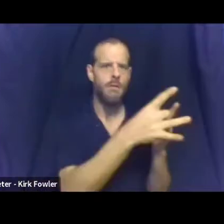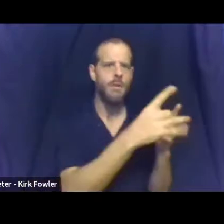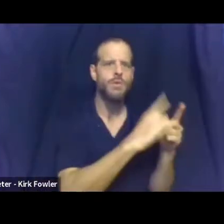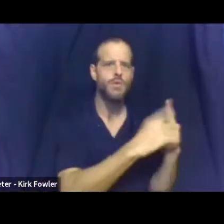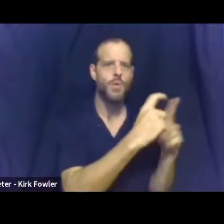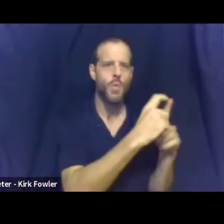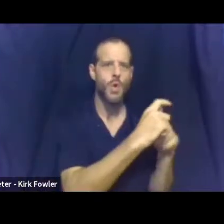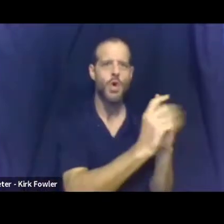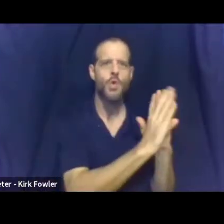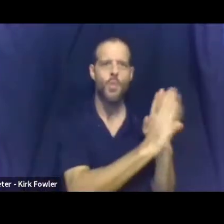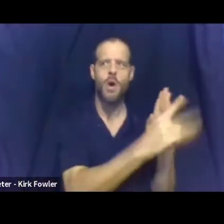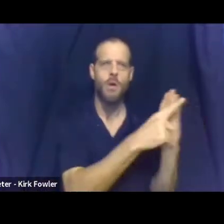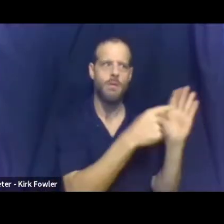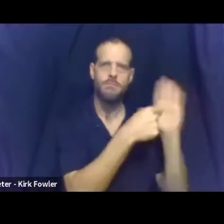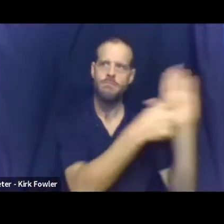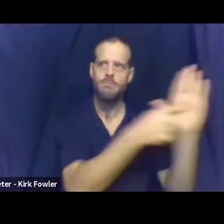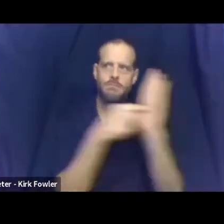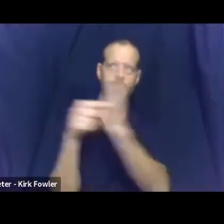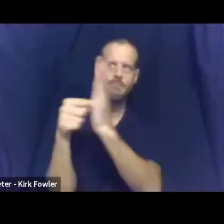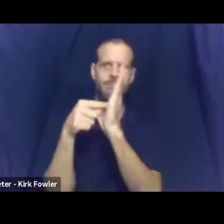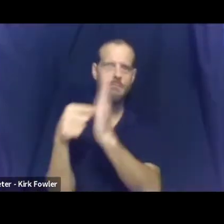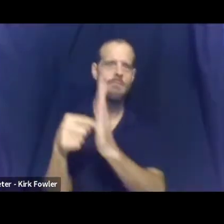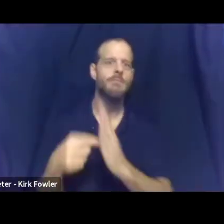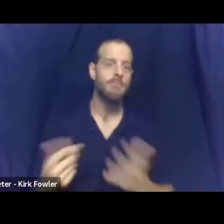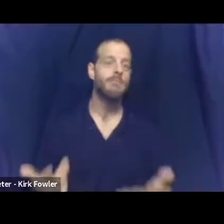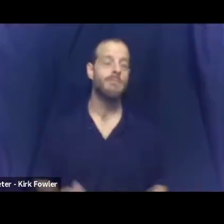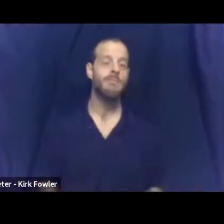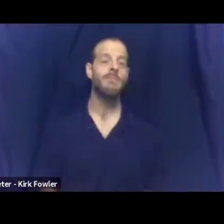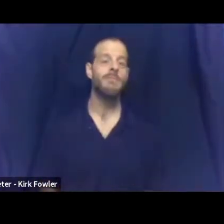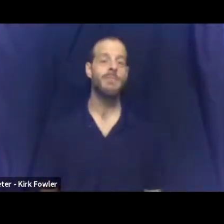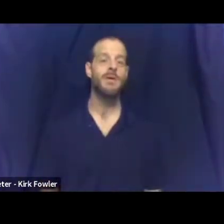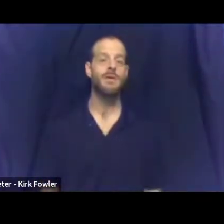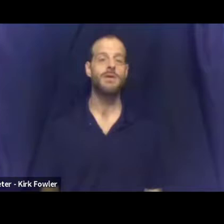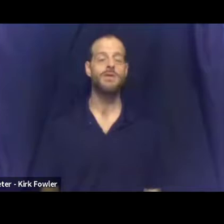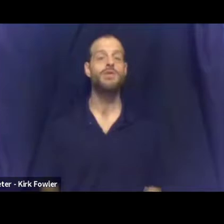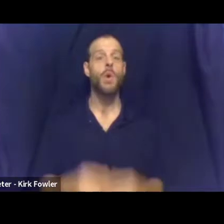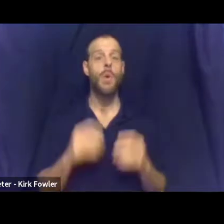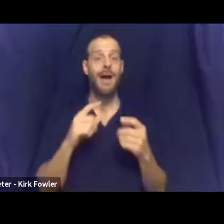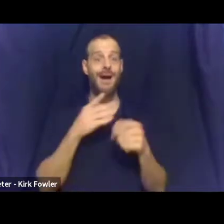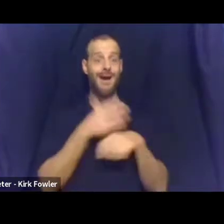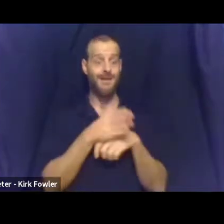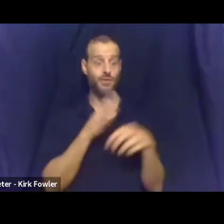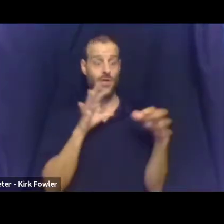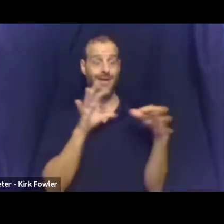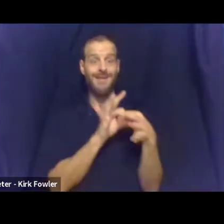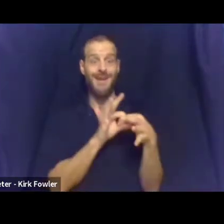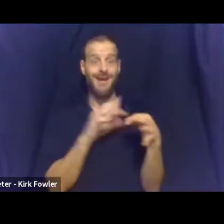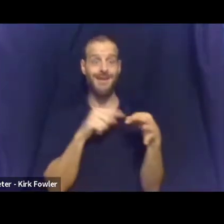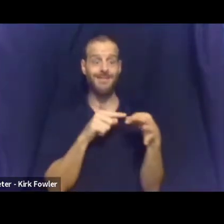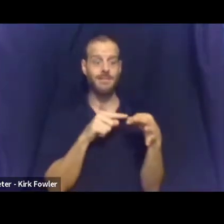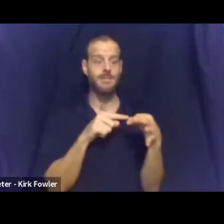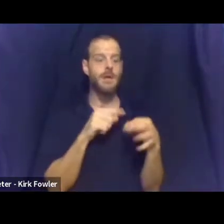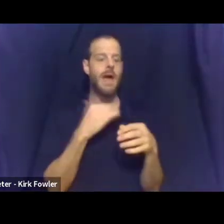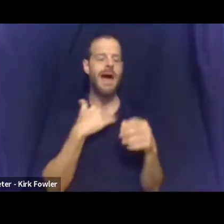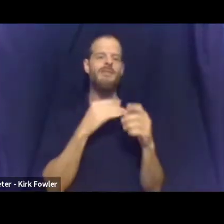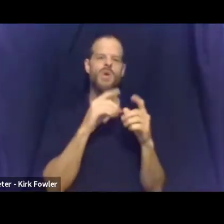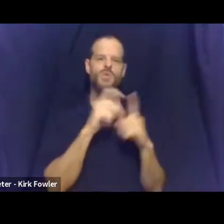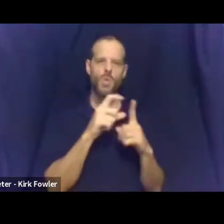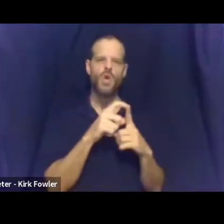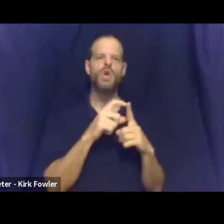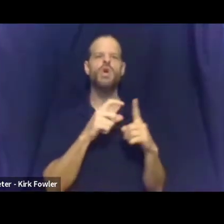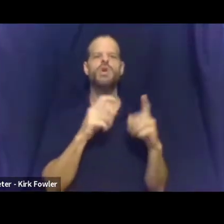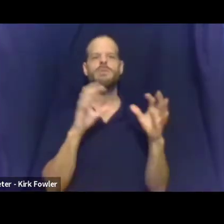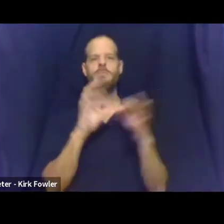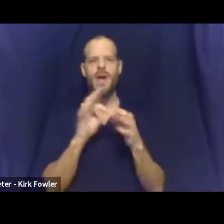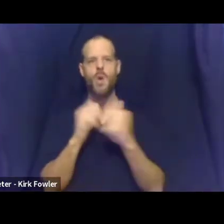piece. Um, but having that vocabulary, once they make those connections available for them to have spontaneously or pairing it with language or